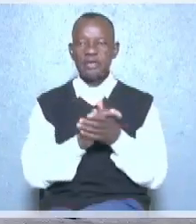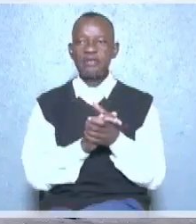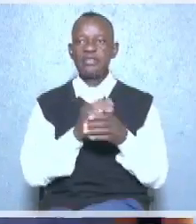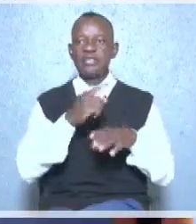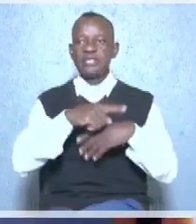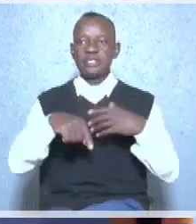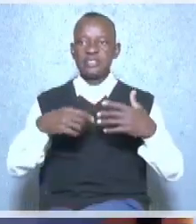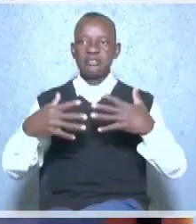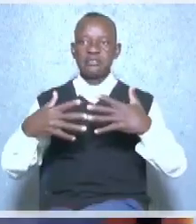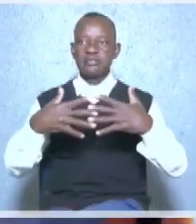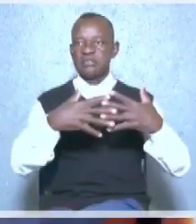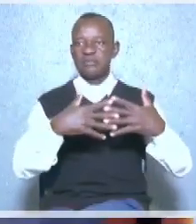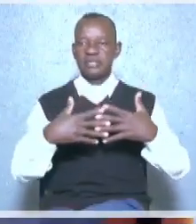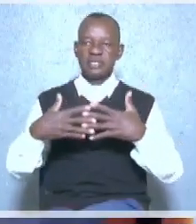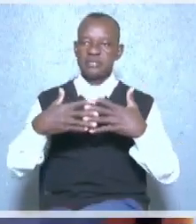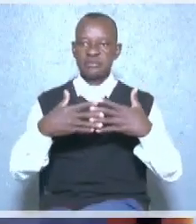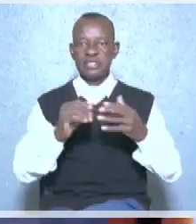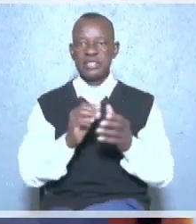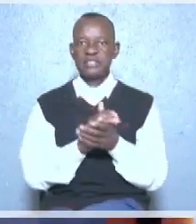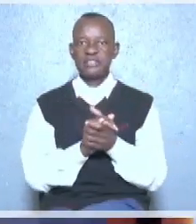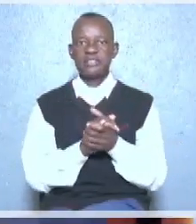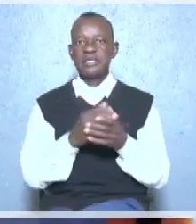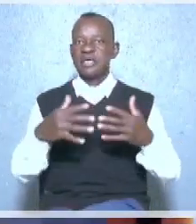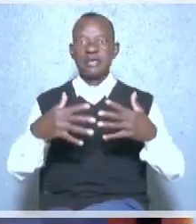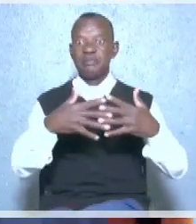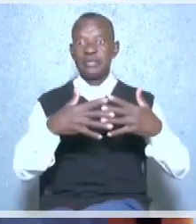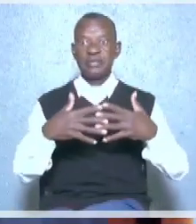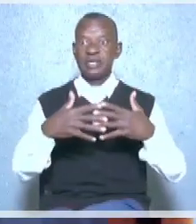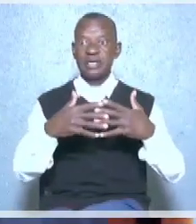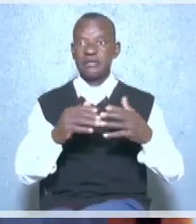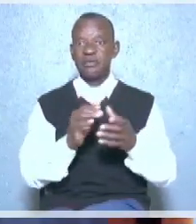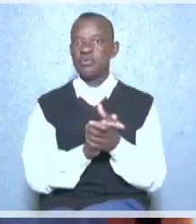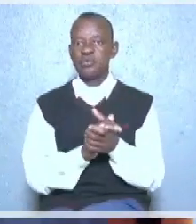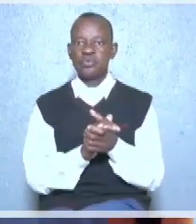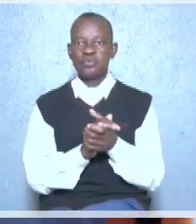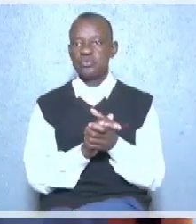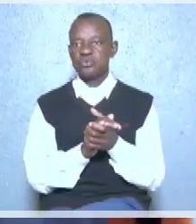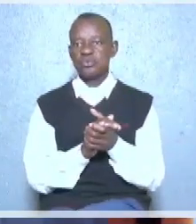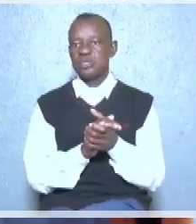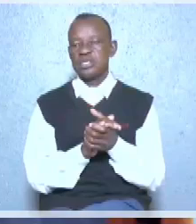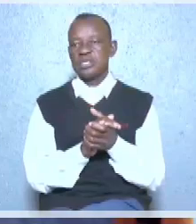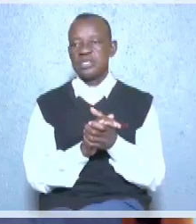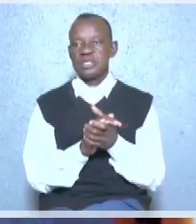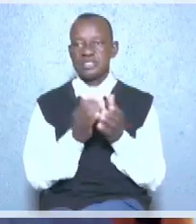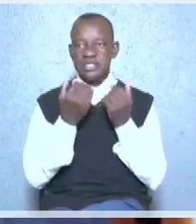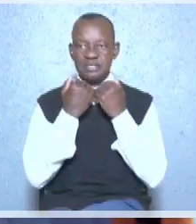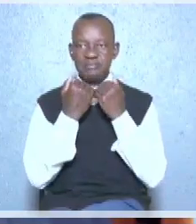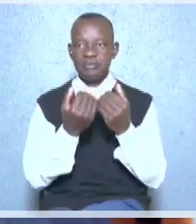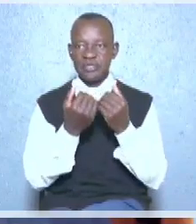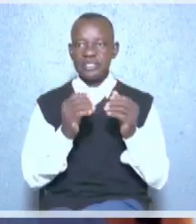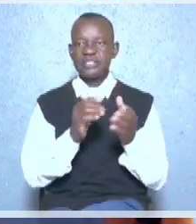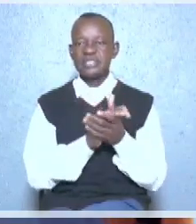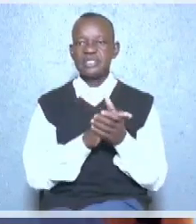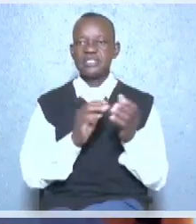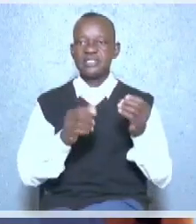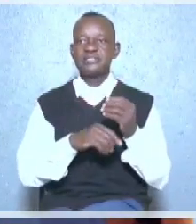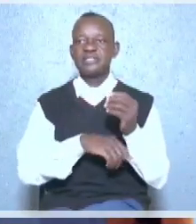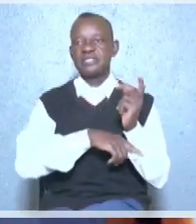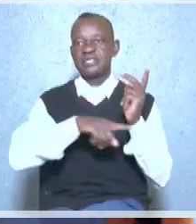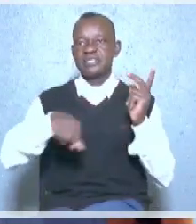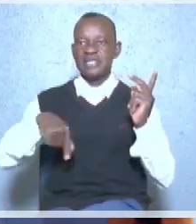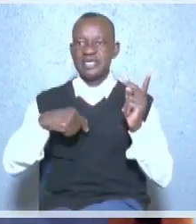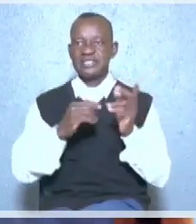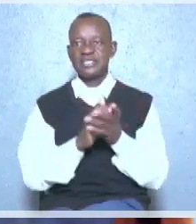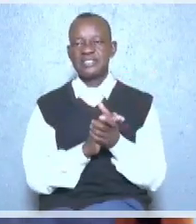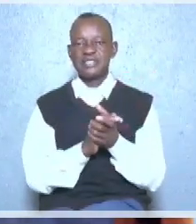viewed as a great nation, because even though they were beaten and routed in Vietnam, the stories that are coming out